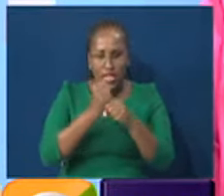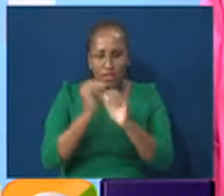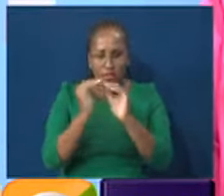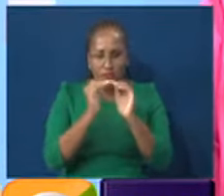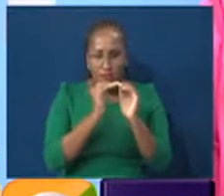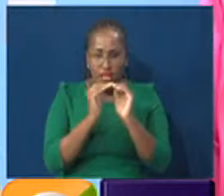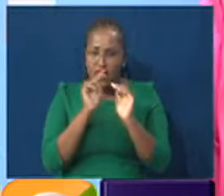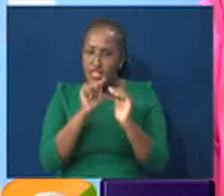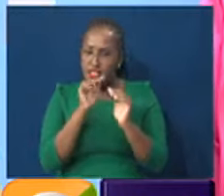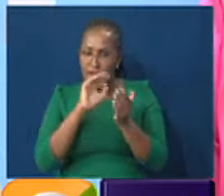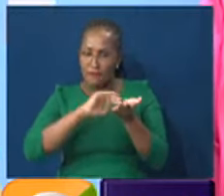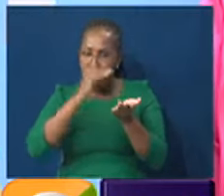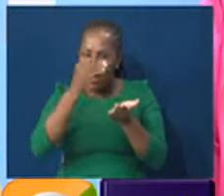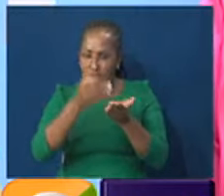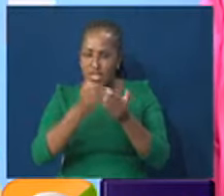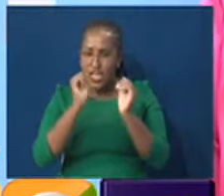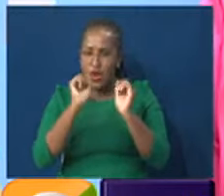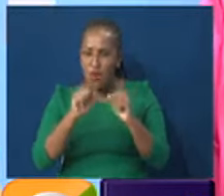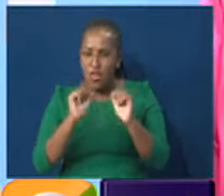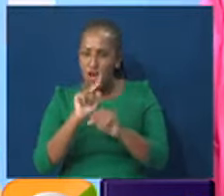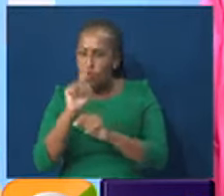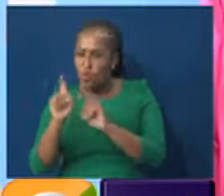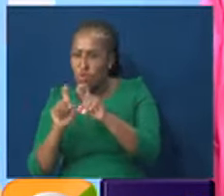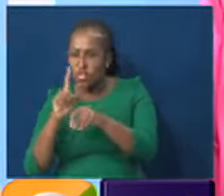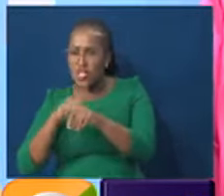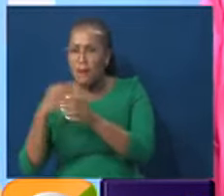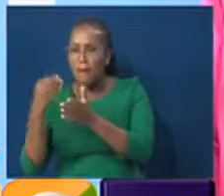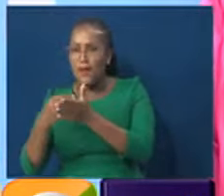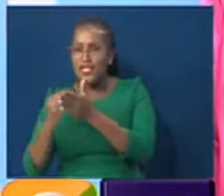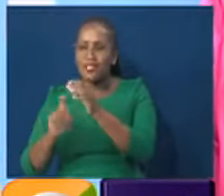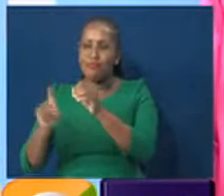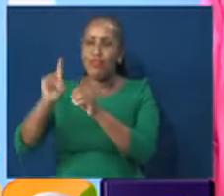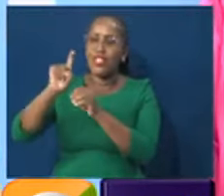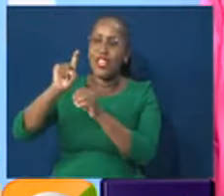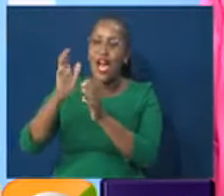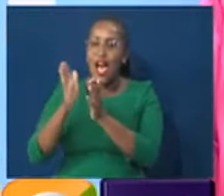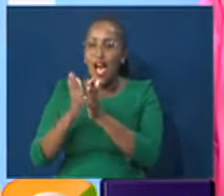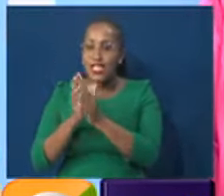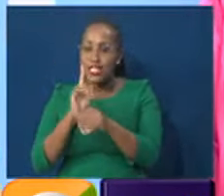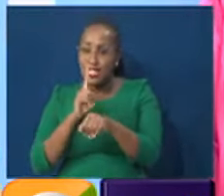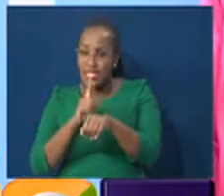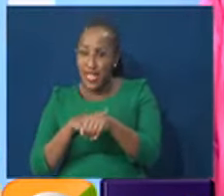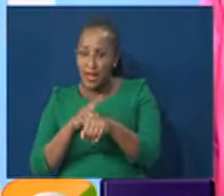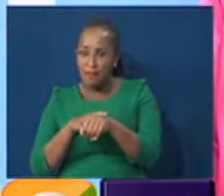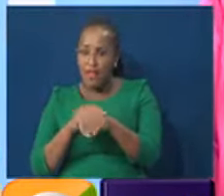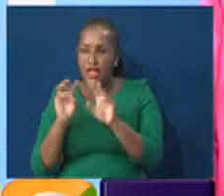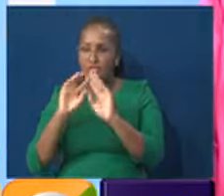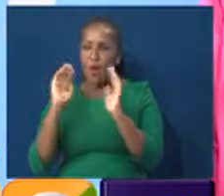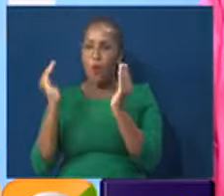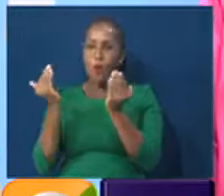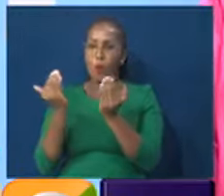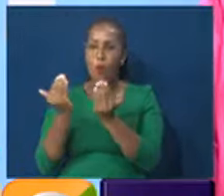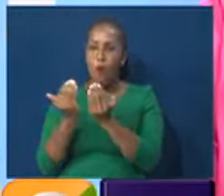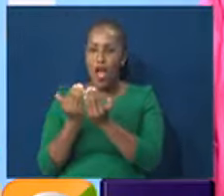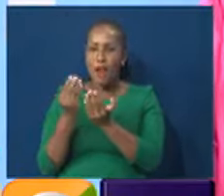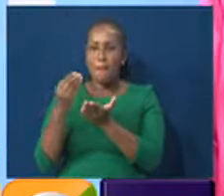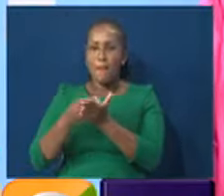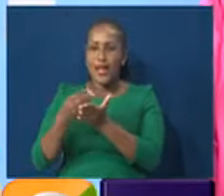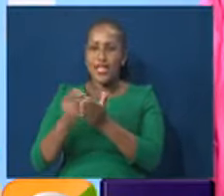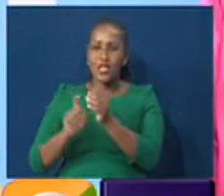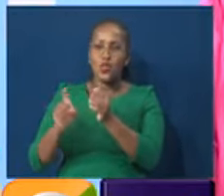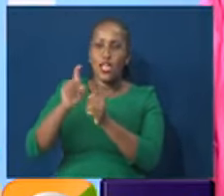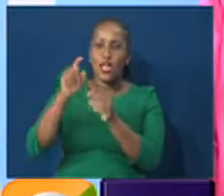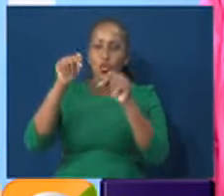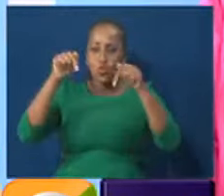this stabilization fund is to cushion when the prices are going up and when the world prices are astronomical. Today, as we